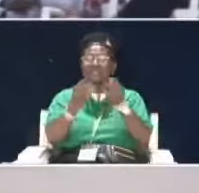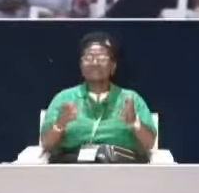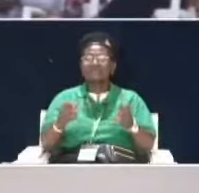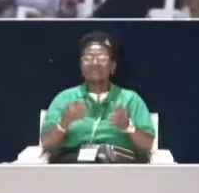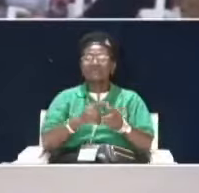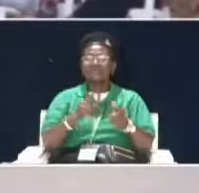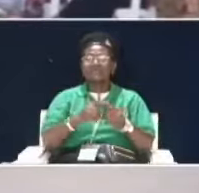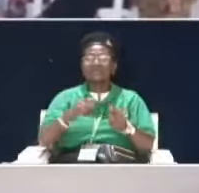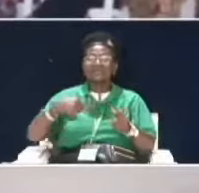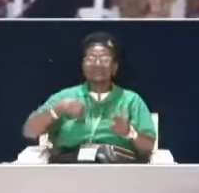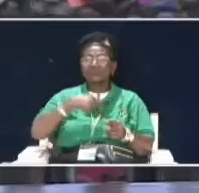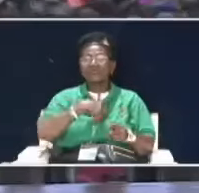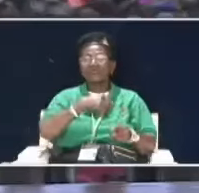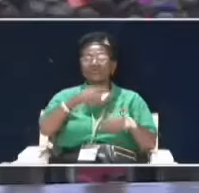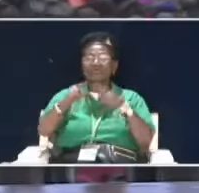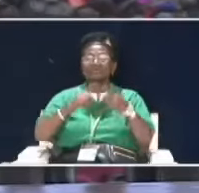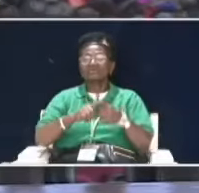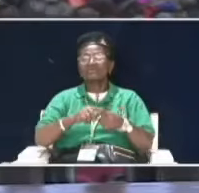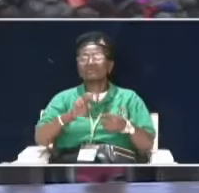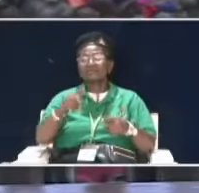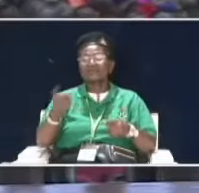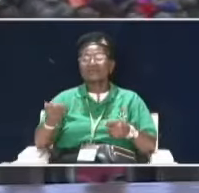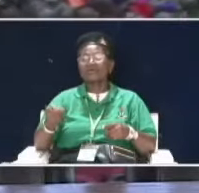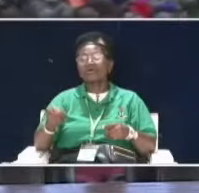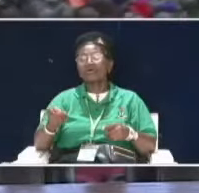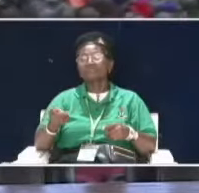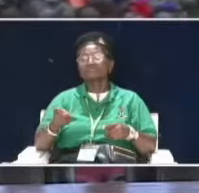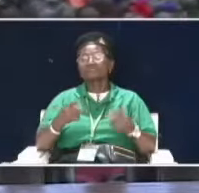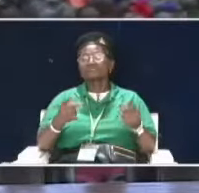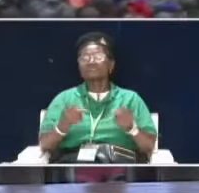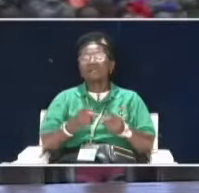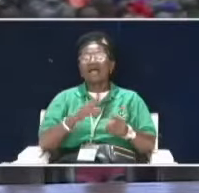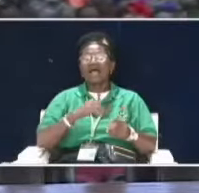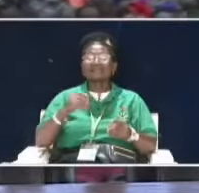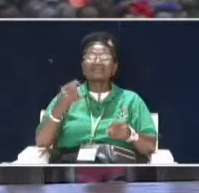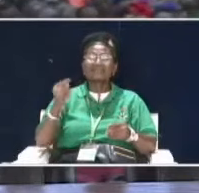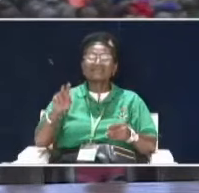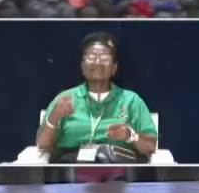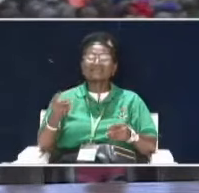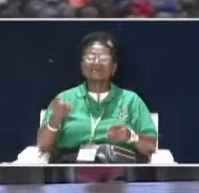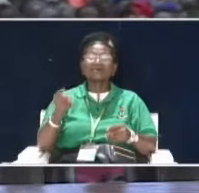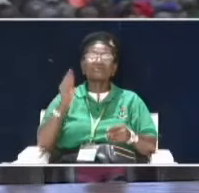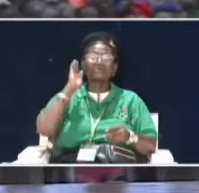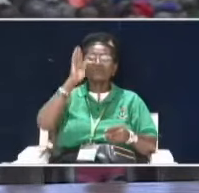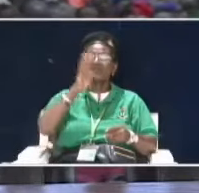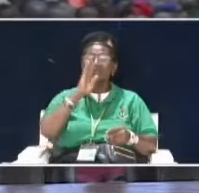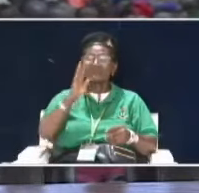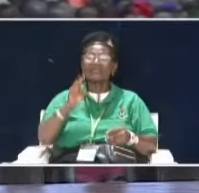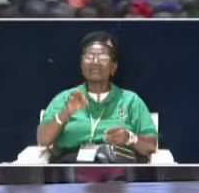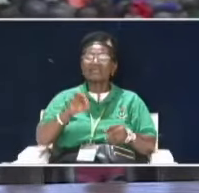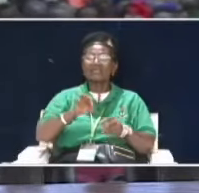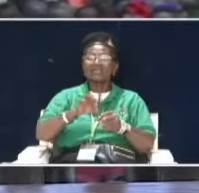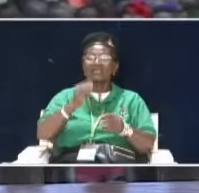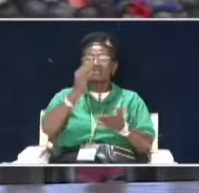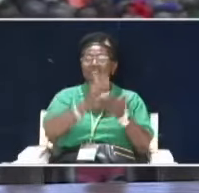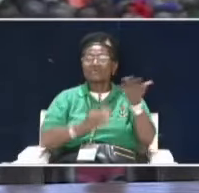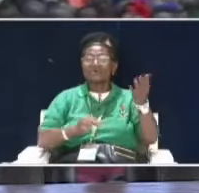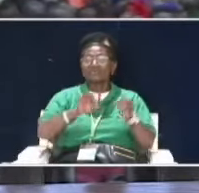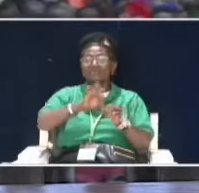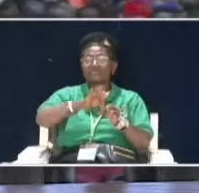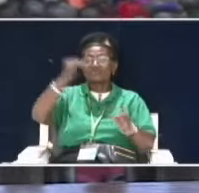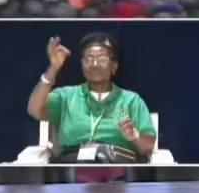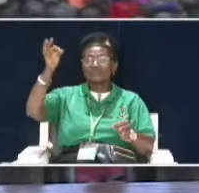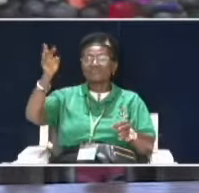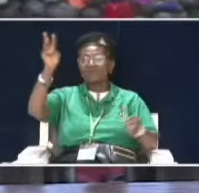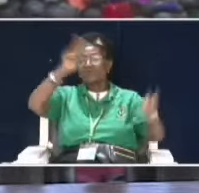session. In the second session, we will be doing some spiritual warfare.